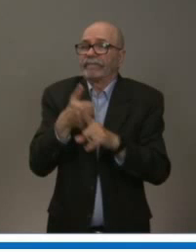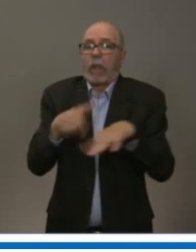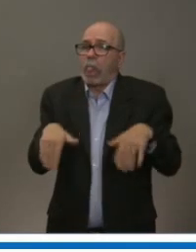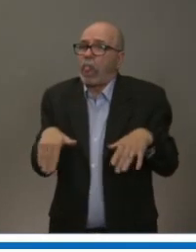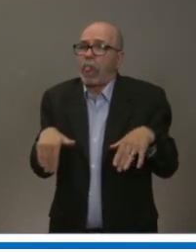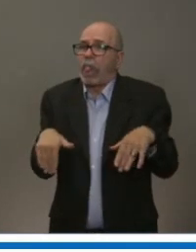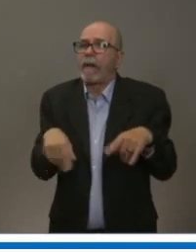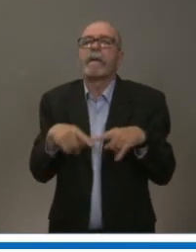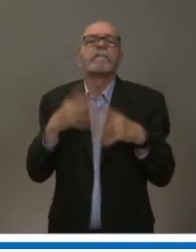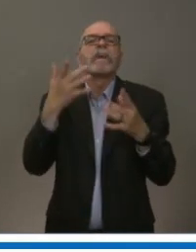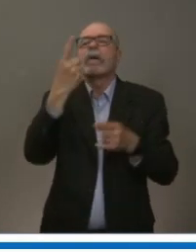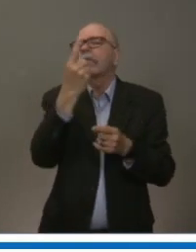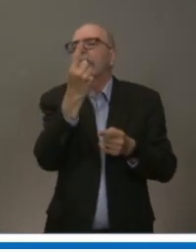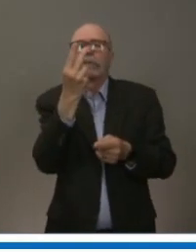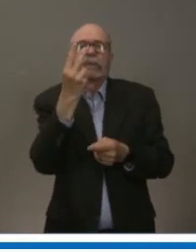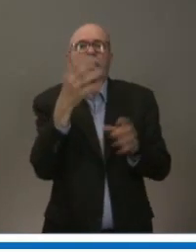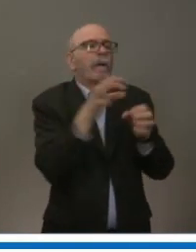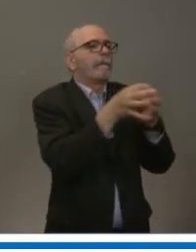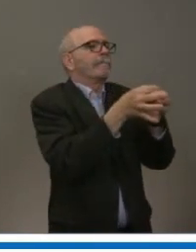province. And